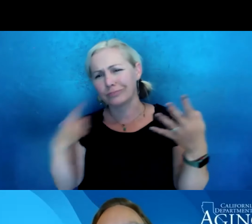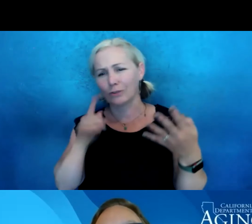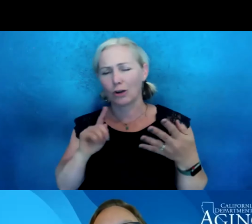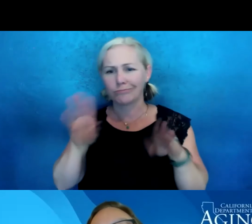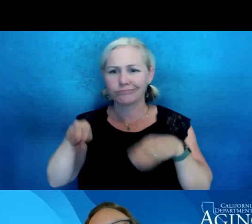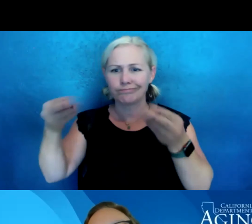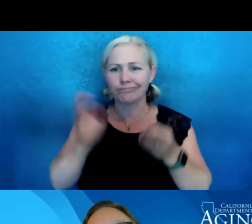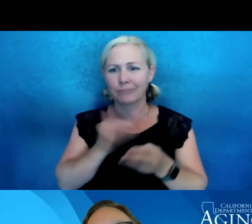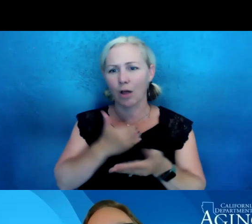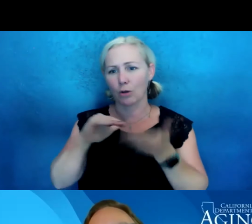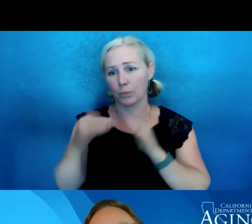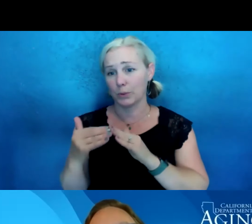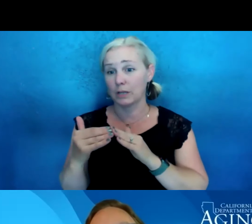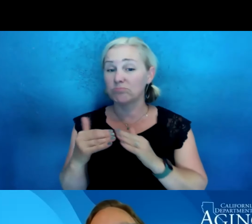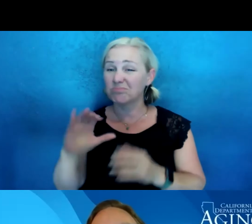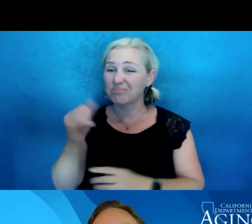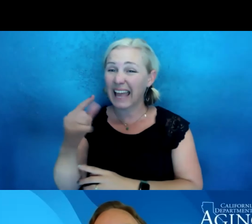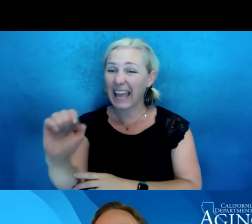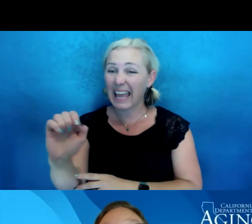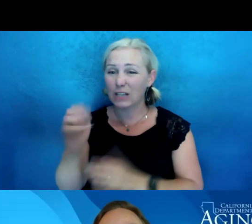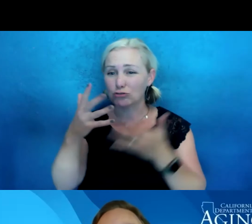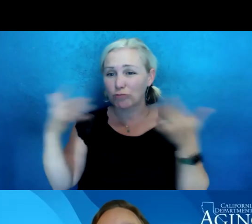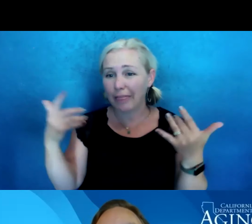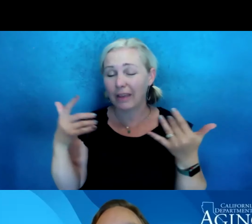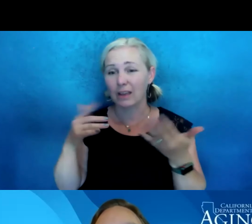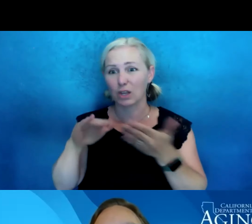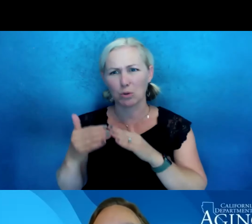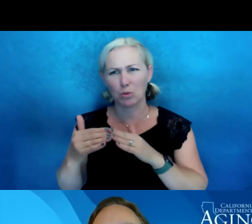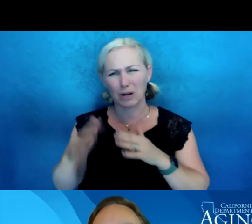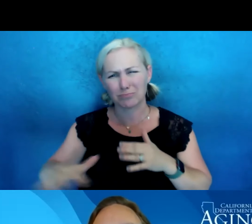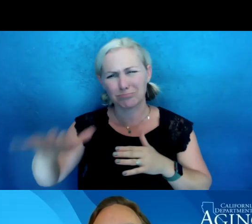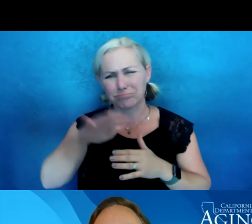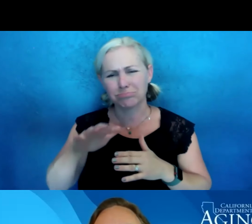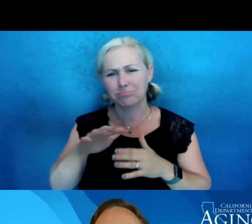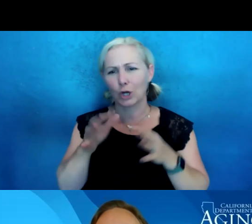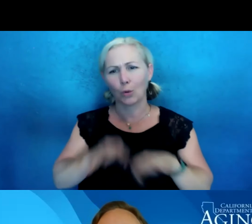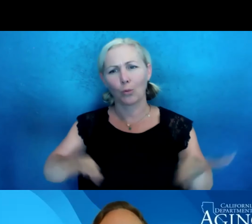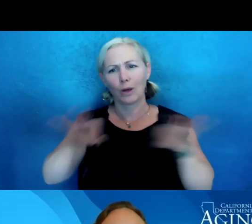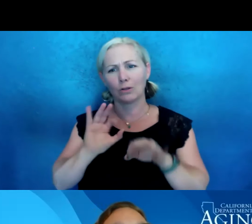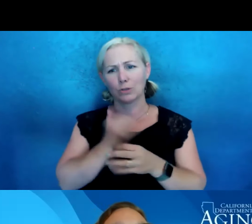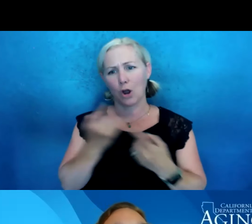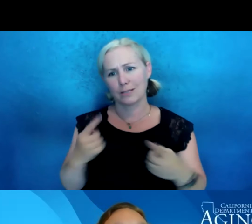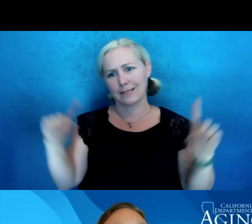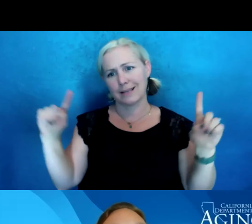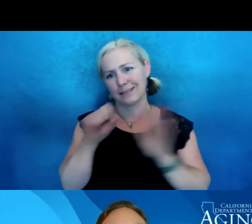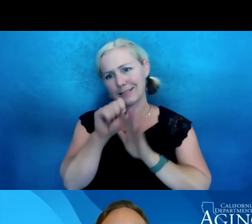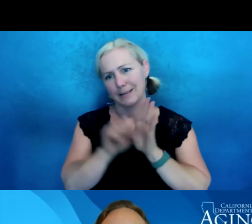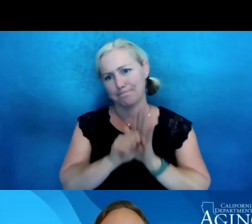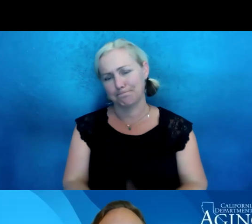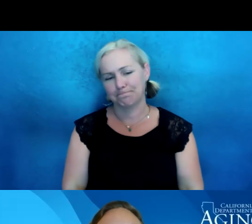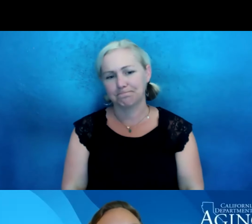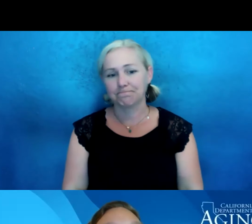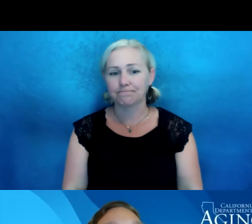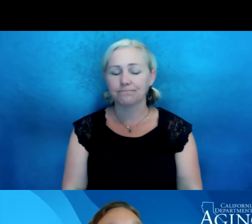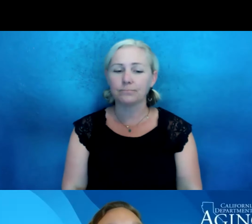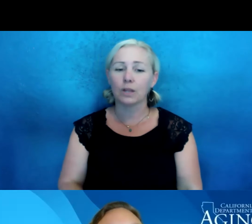So truly, age-friendly communities in every community are critical to our success as a state. So